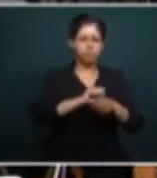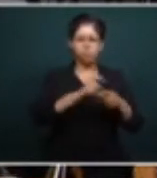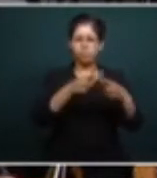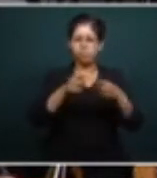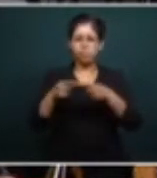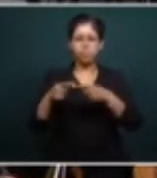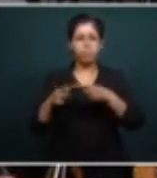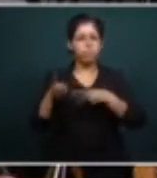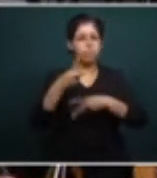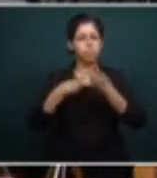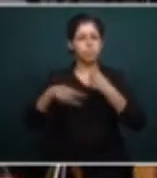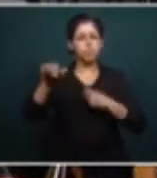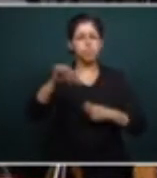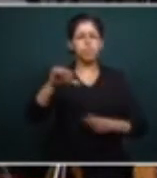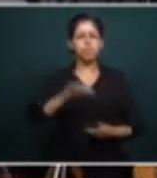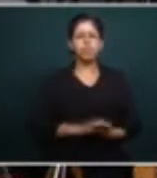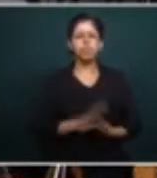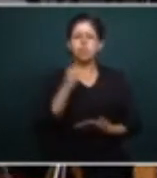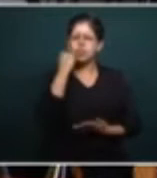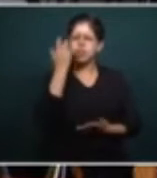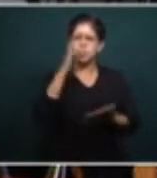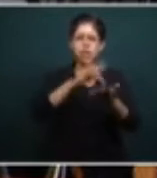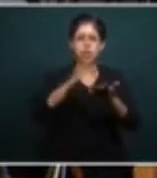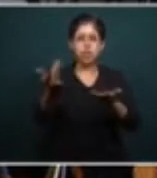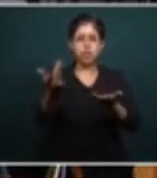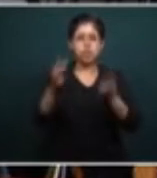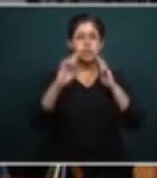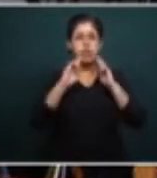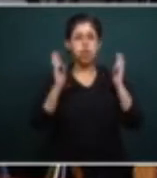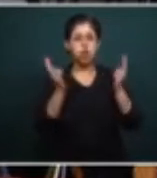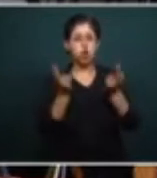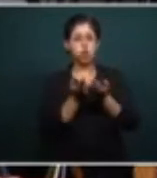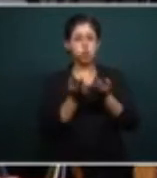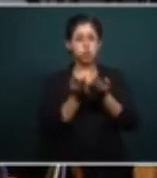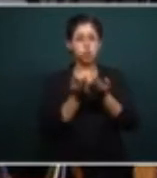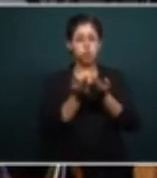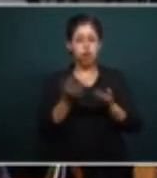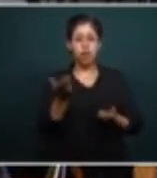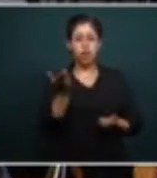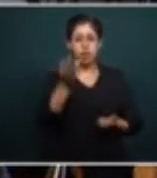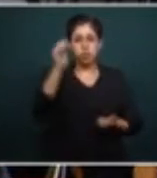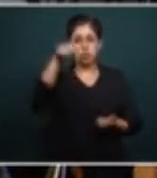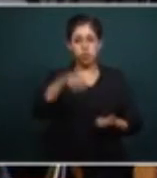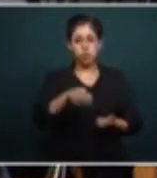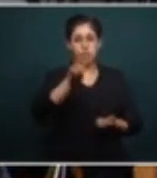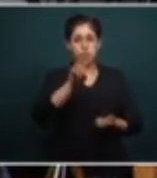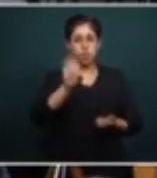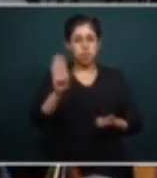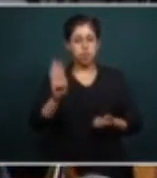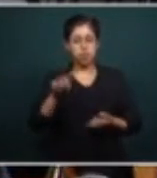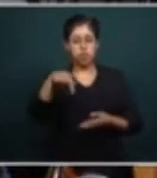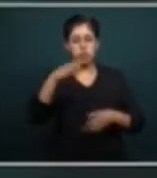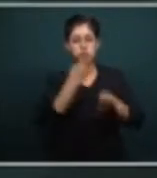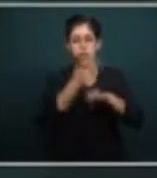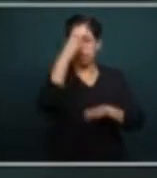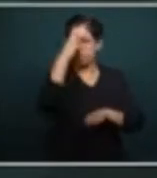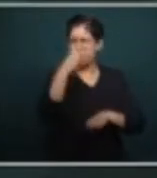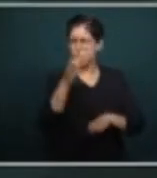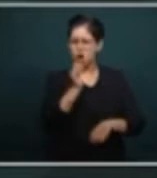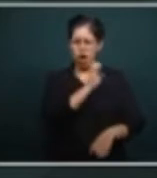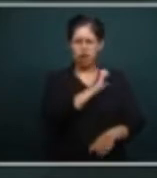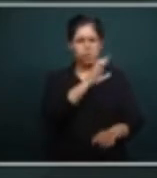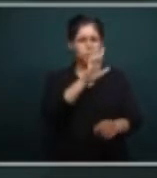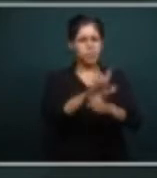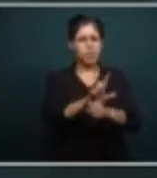all these that are accompanying us today. And to appreciate that this reunion is being taken here in the state of